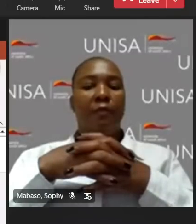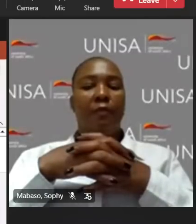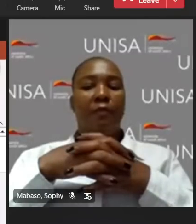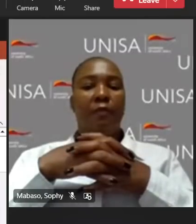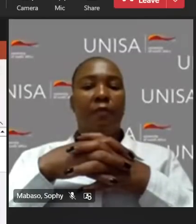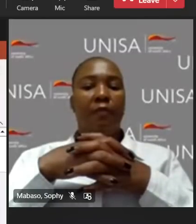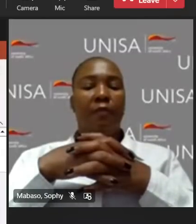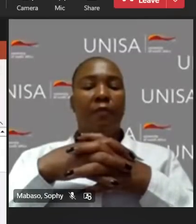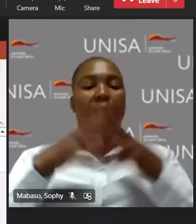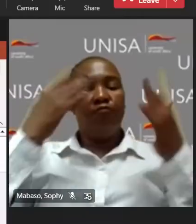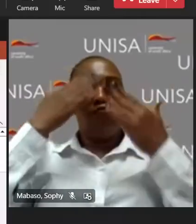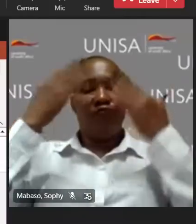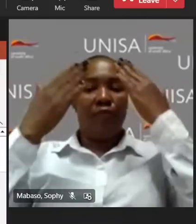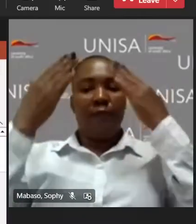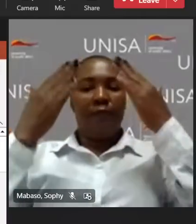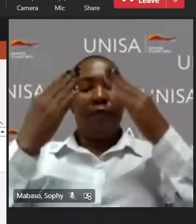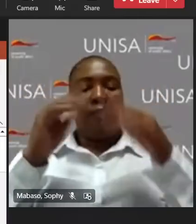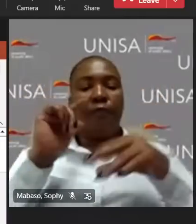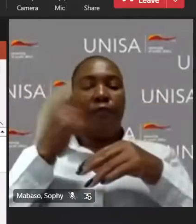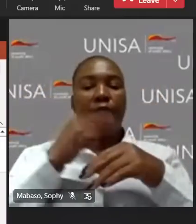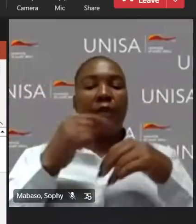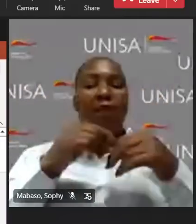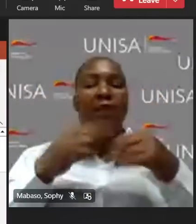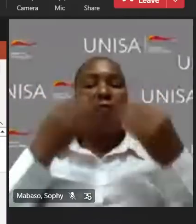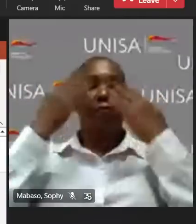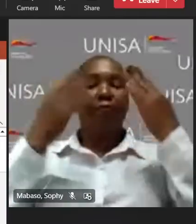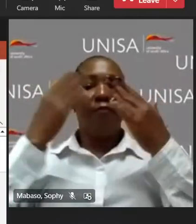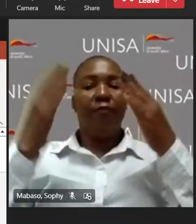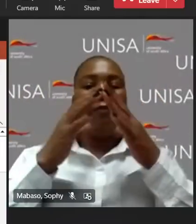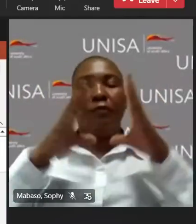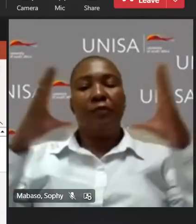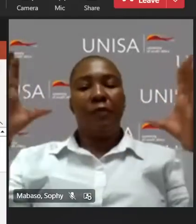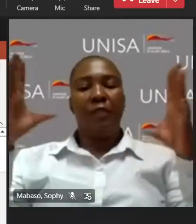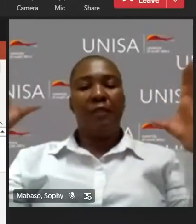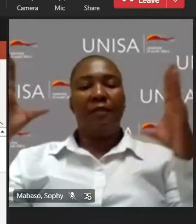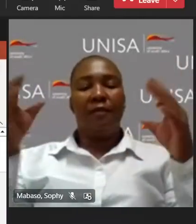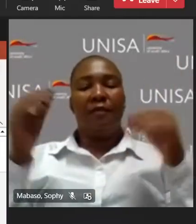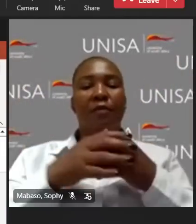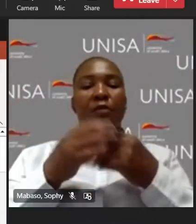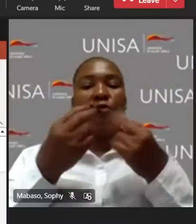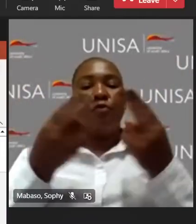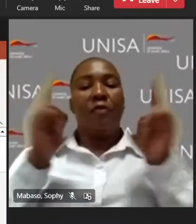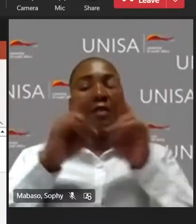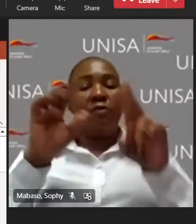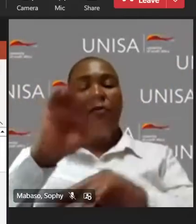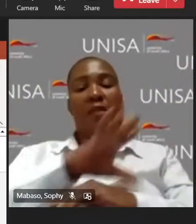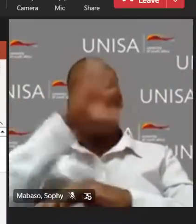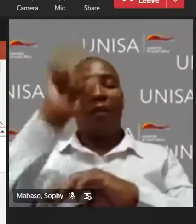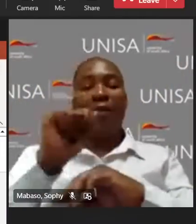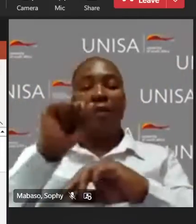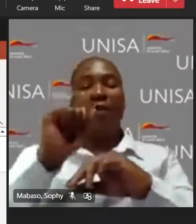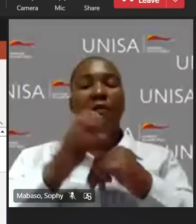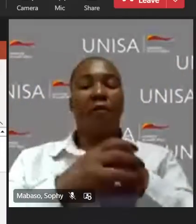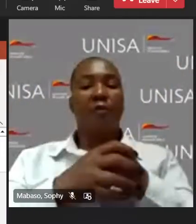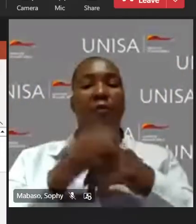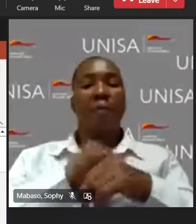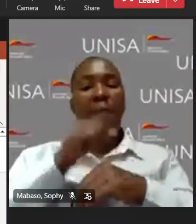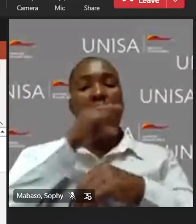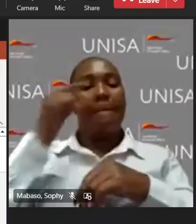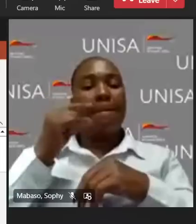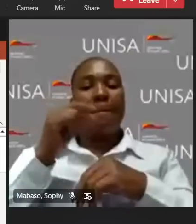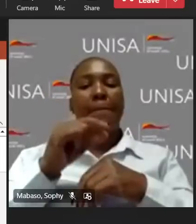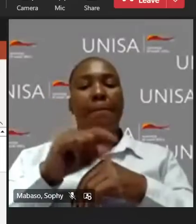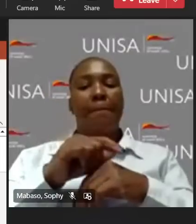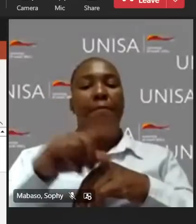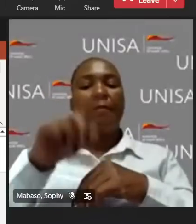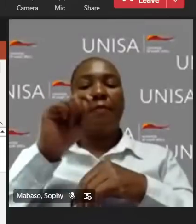Greetings to colleagues and greetings to the largest constituency of the University of South Africa. My name is